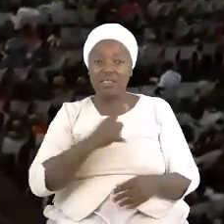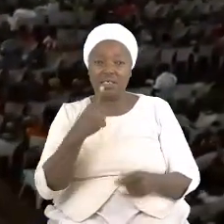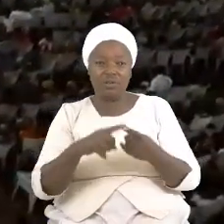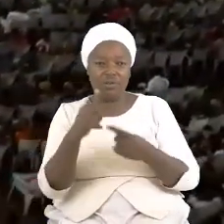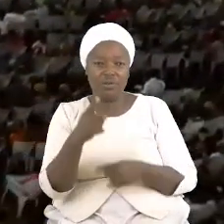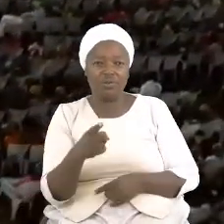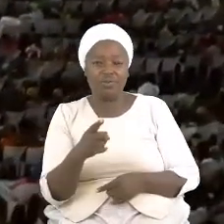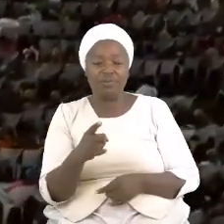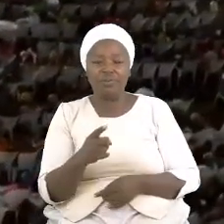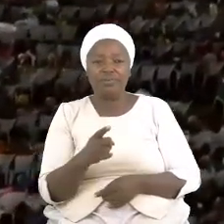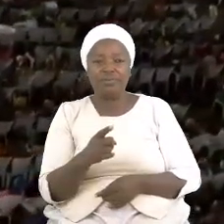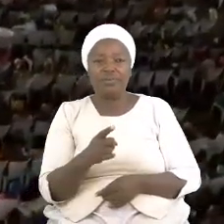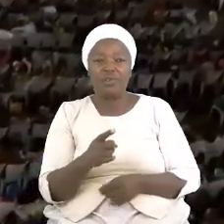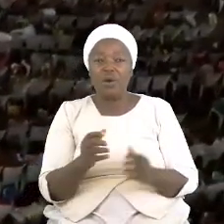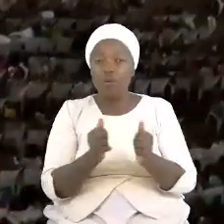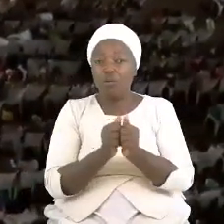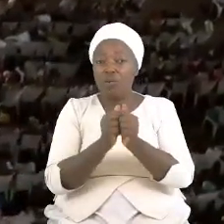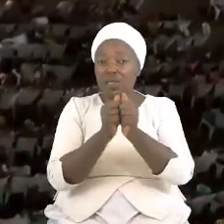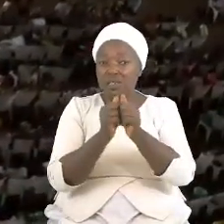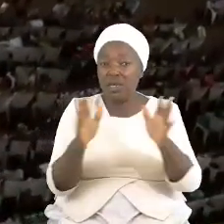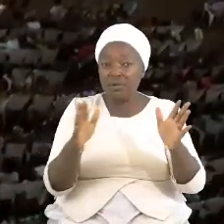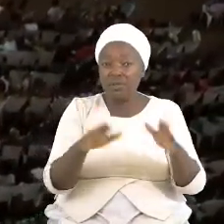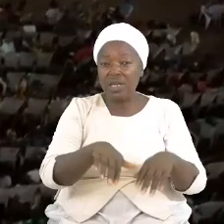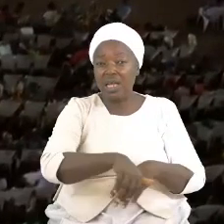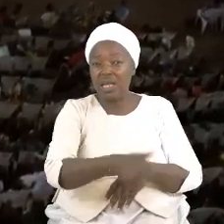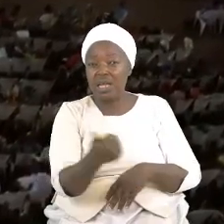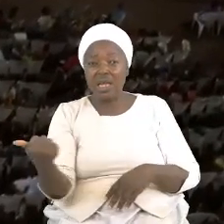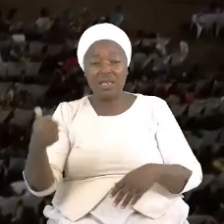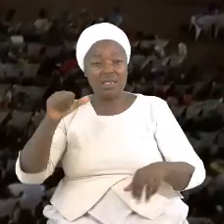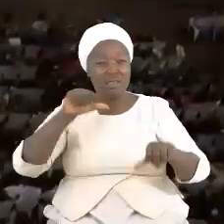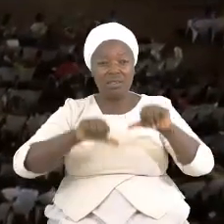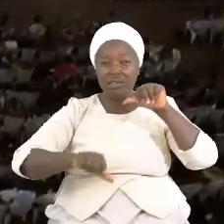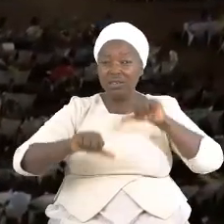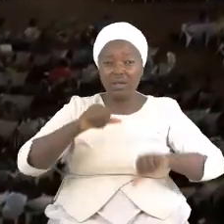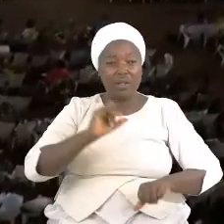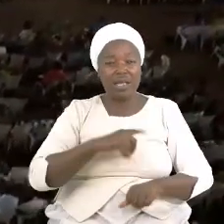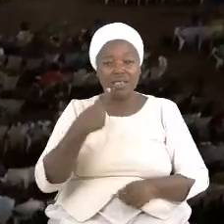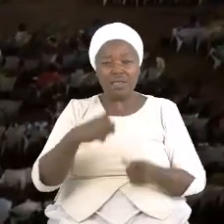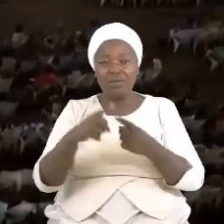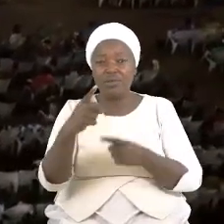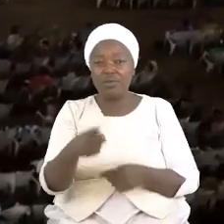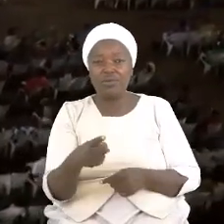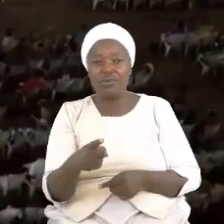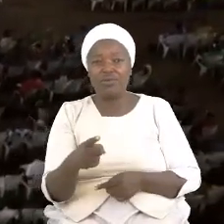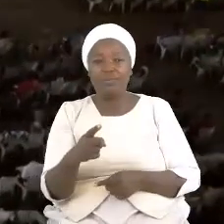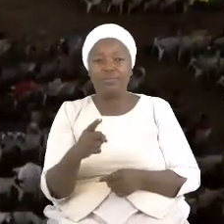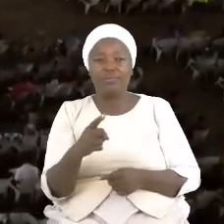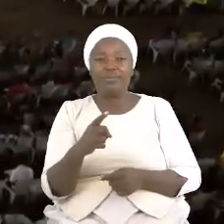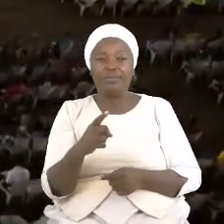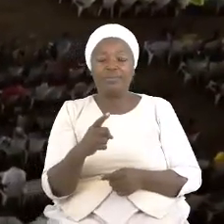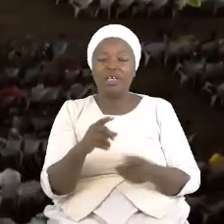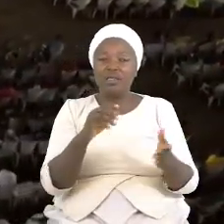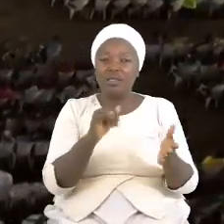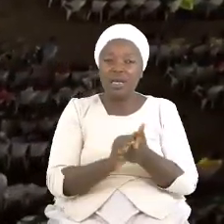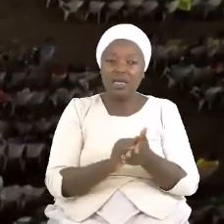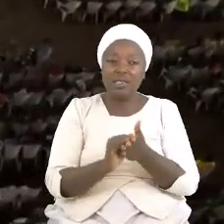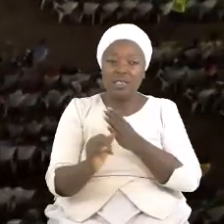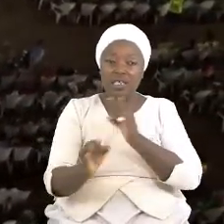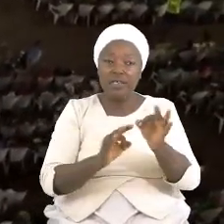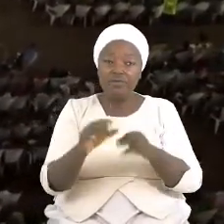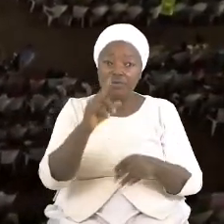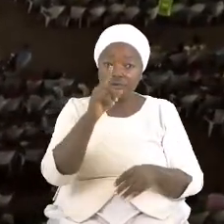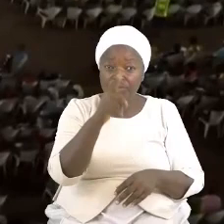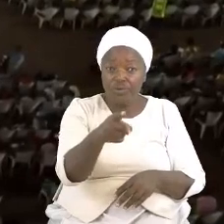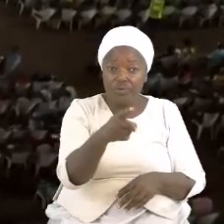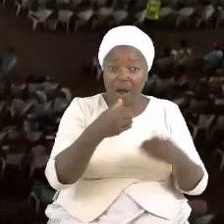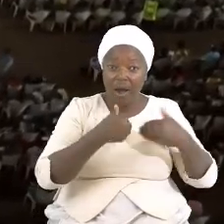you, without any shadow of doubt, I say unto you, that if ye have